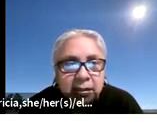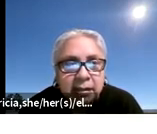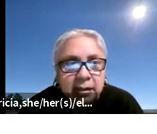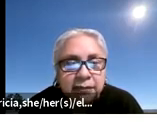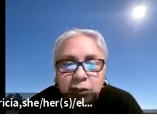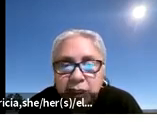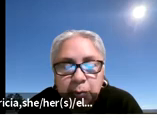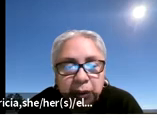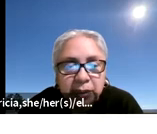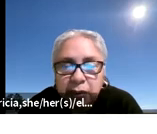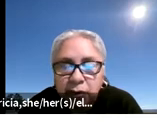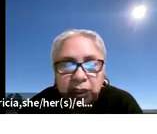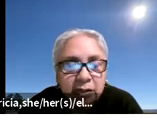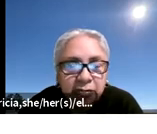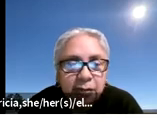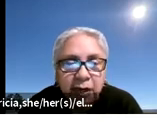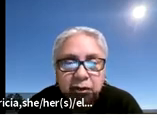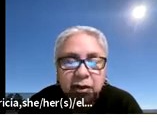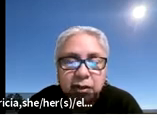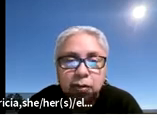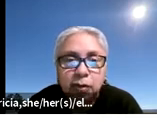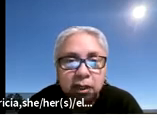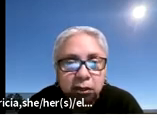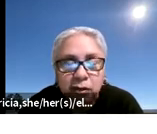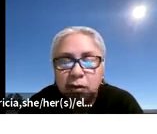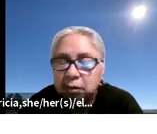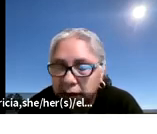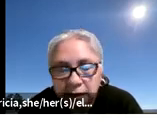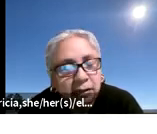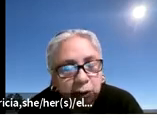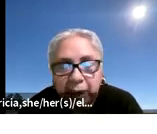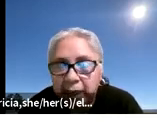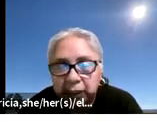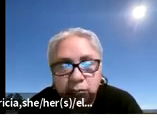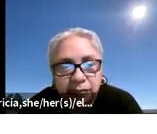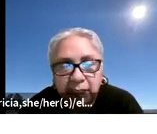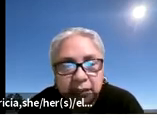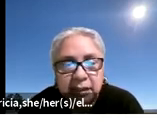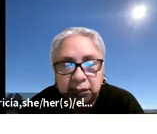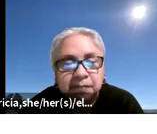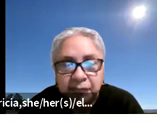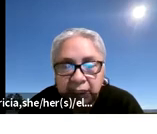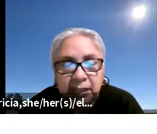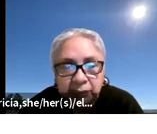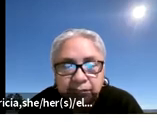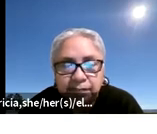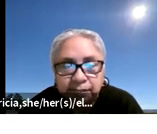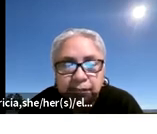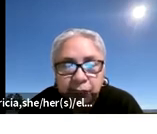And if you keep it, a year from now, you're going to go, whoa, look back and reflect and,